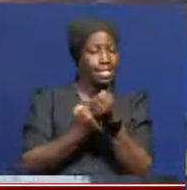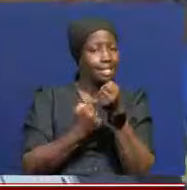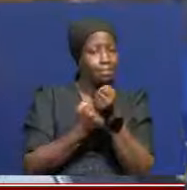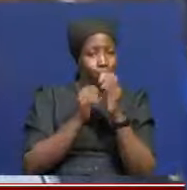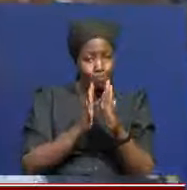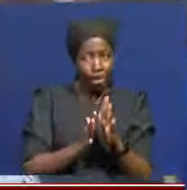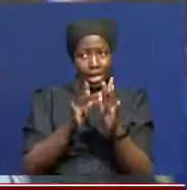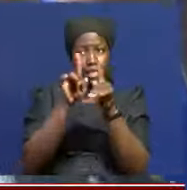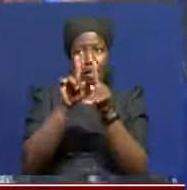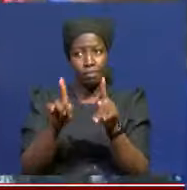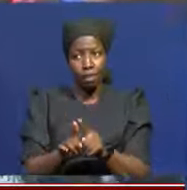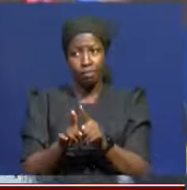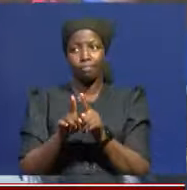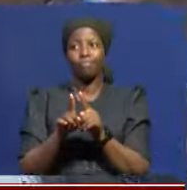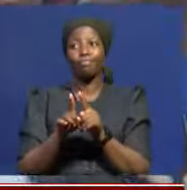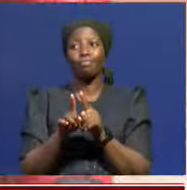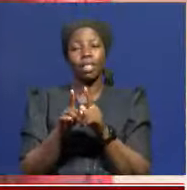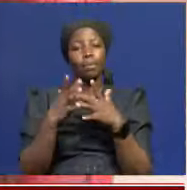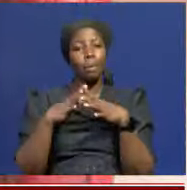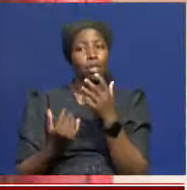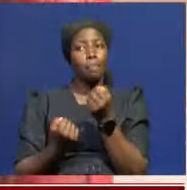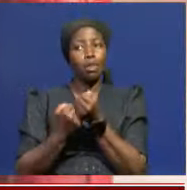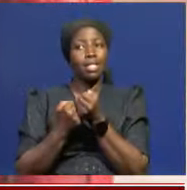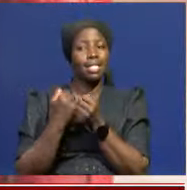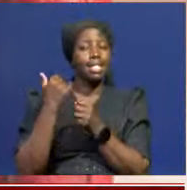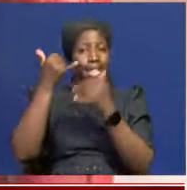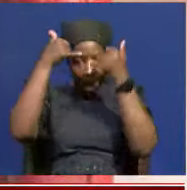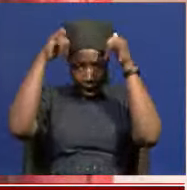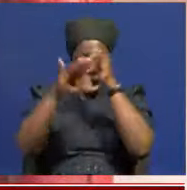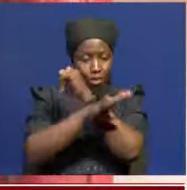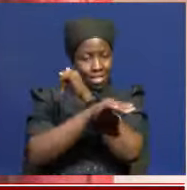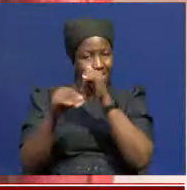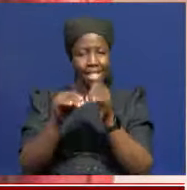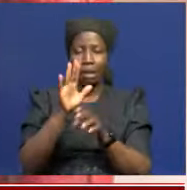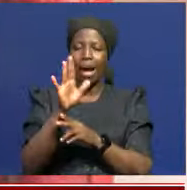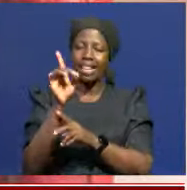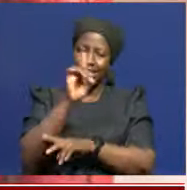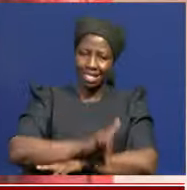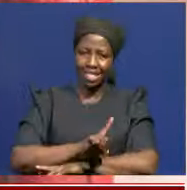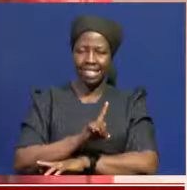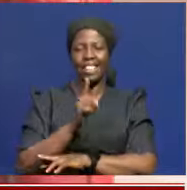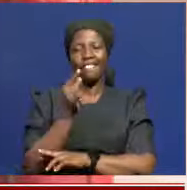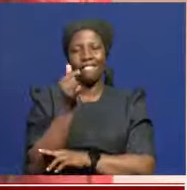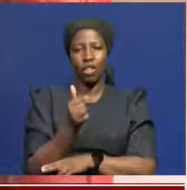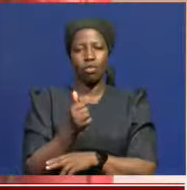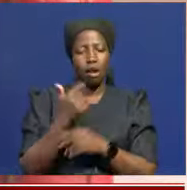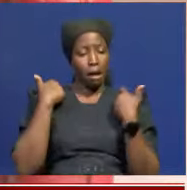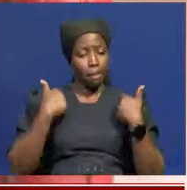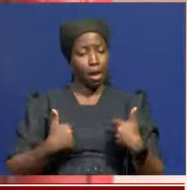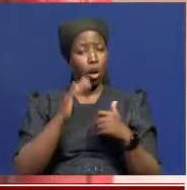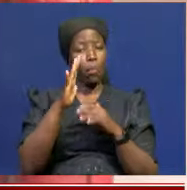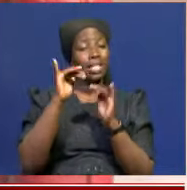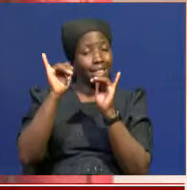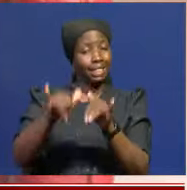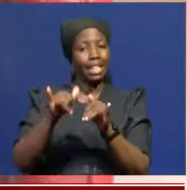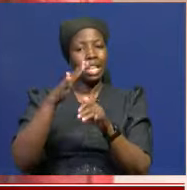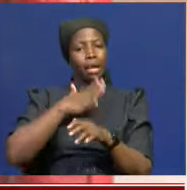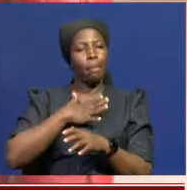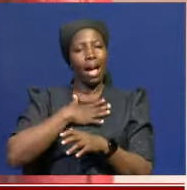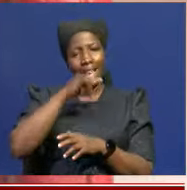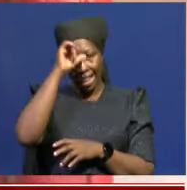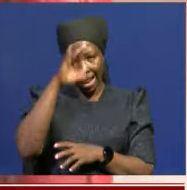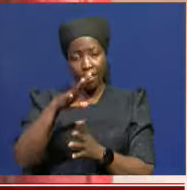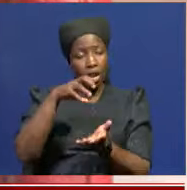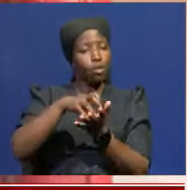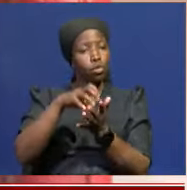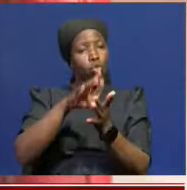banditry that their days were numbered. Nitaka kwenye kiti changu ya ugavana kutetea haki ya Turkana.